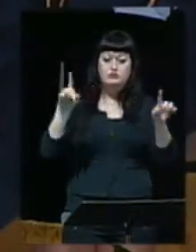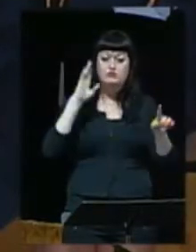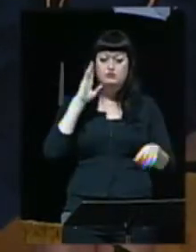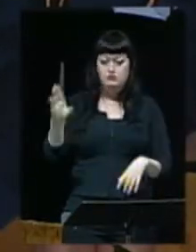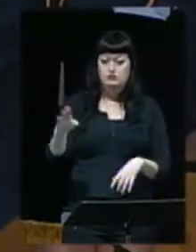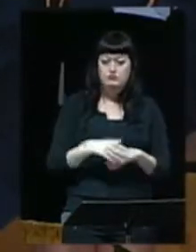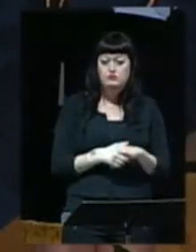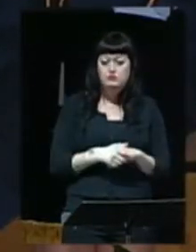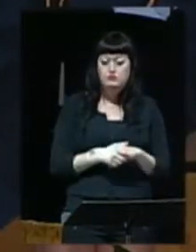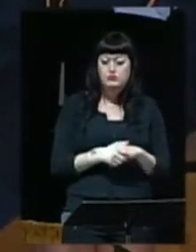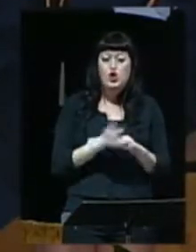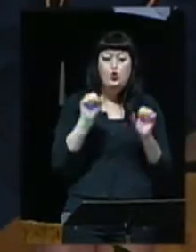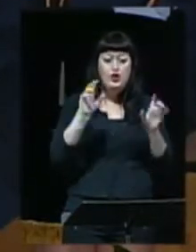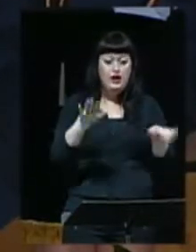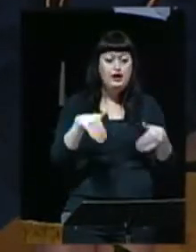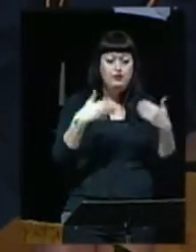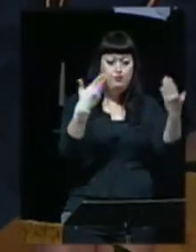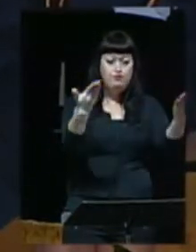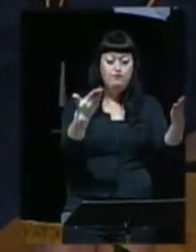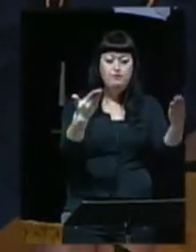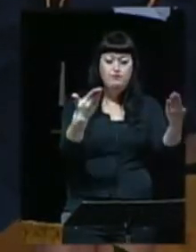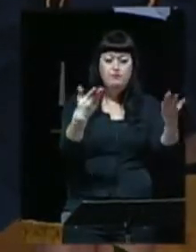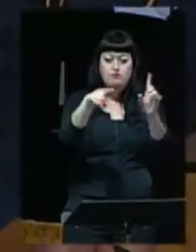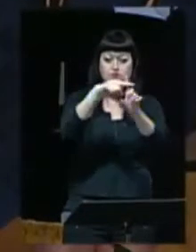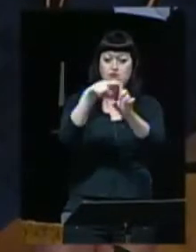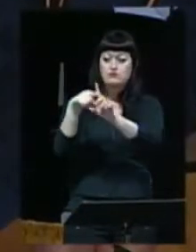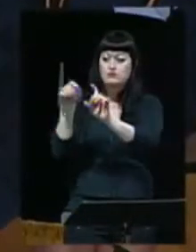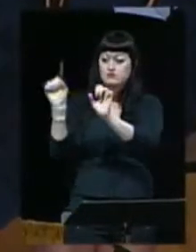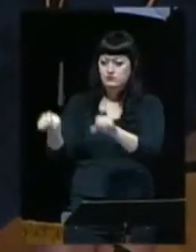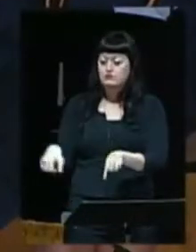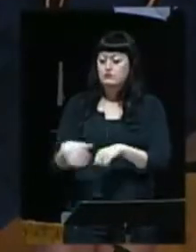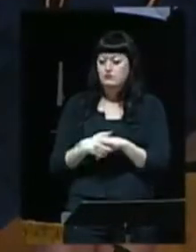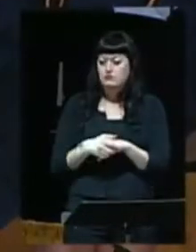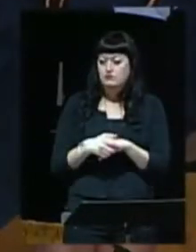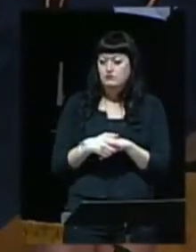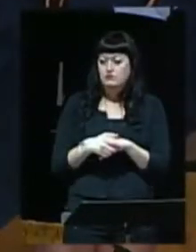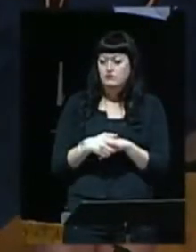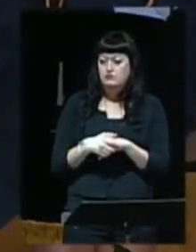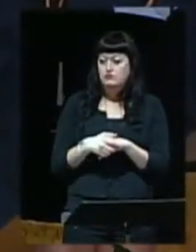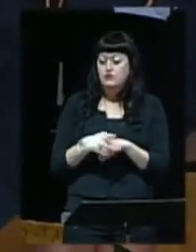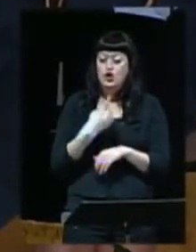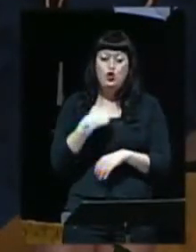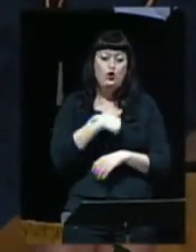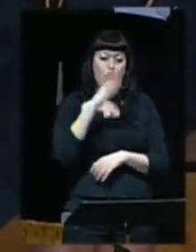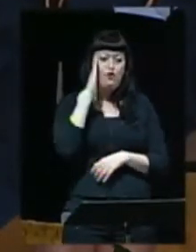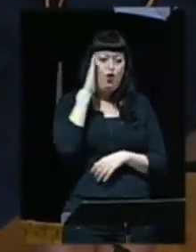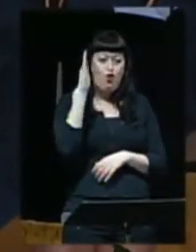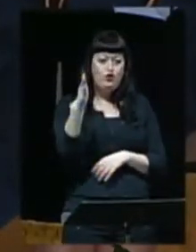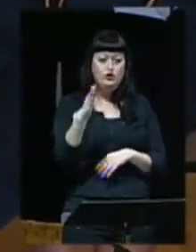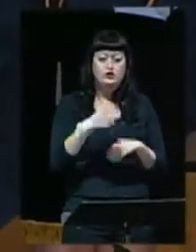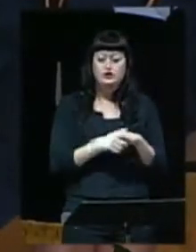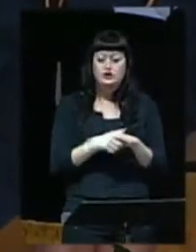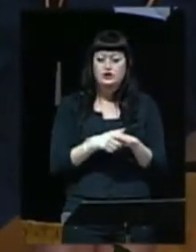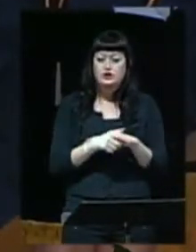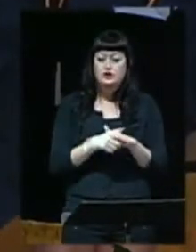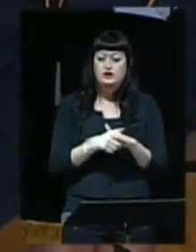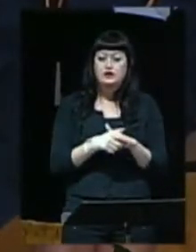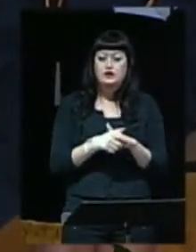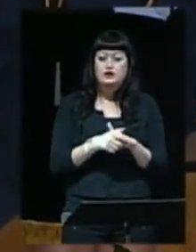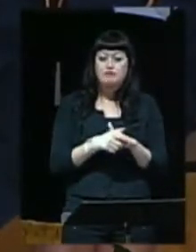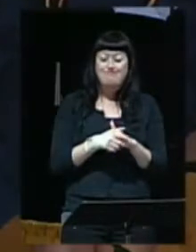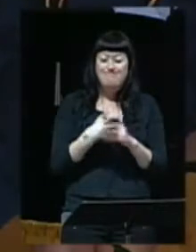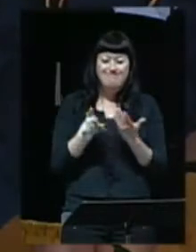a position to give rather than to take. What this means as we move forward is, although it may not be